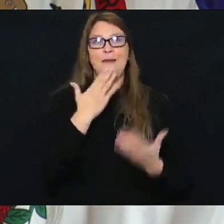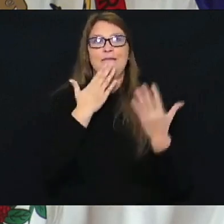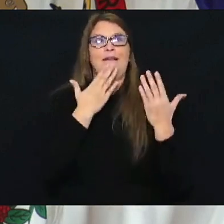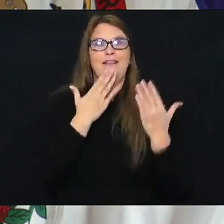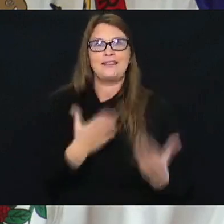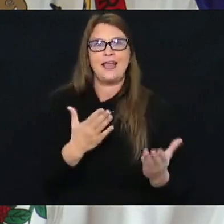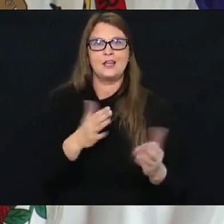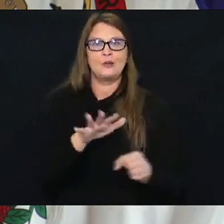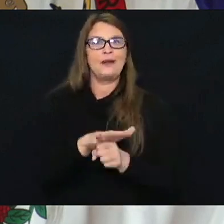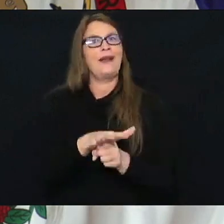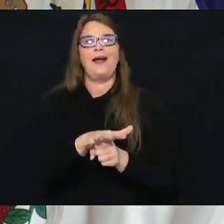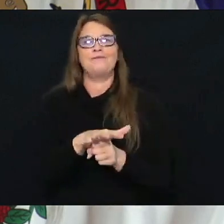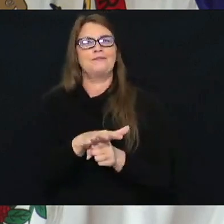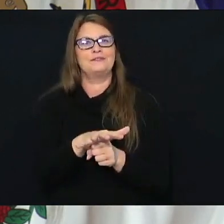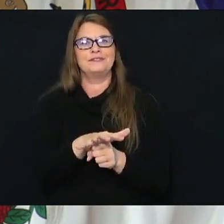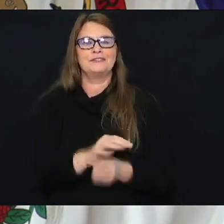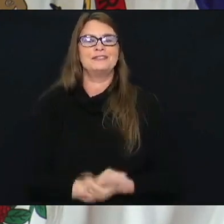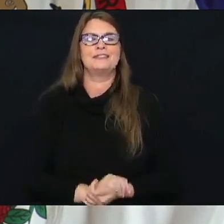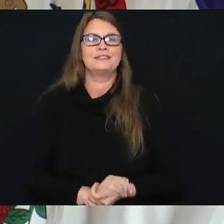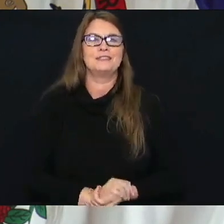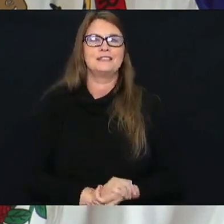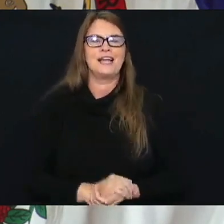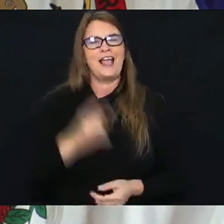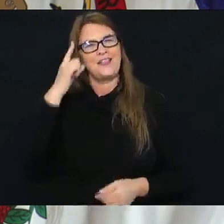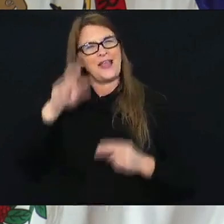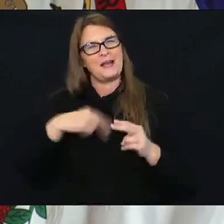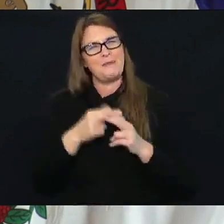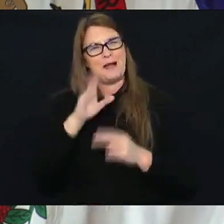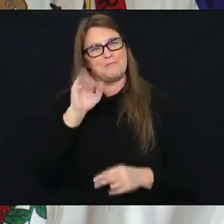all the well wishes and everything. And think about Baby